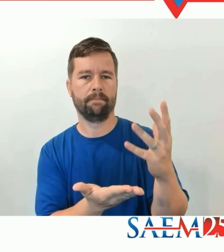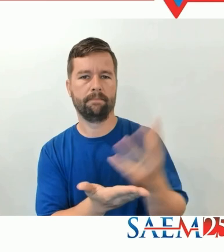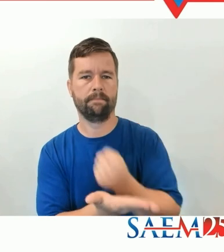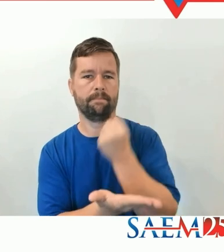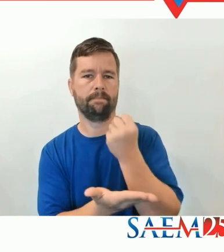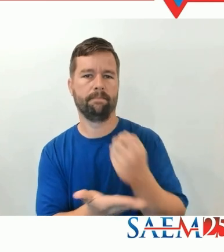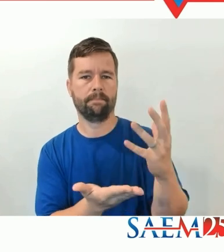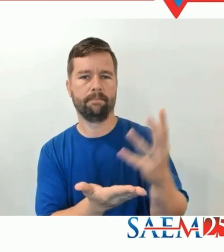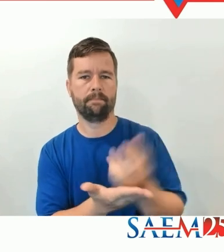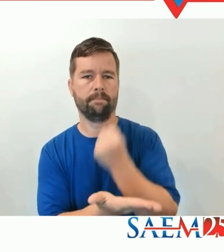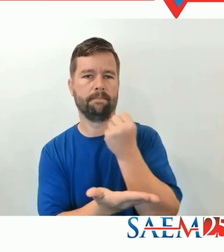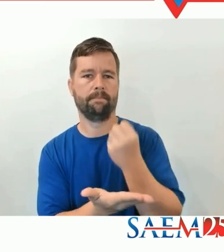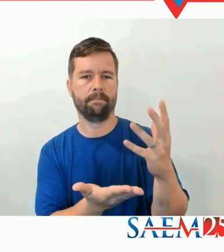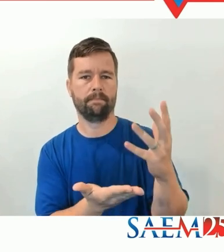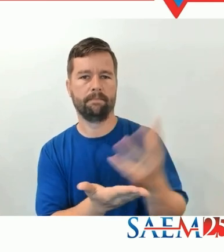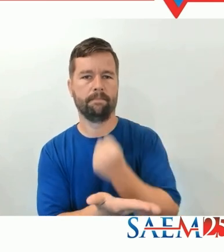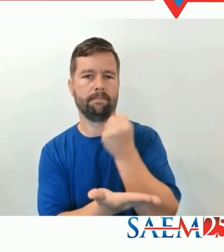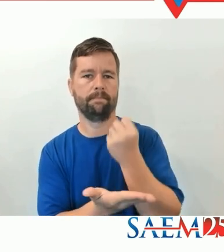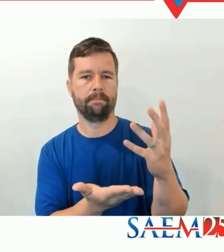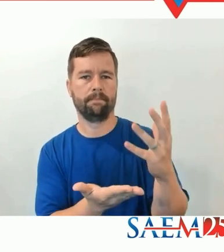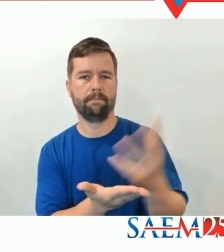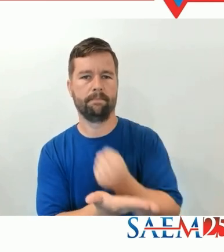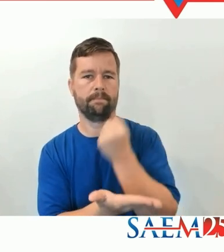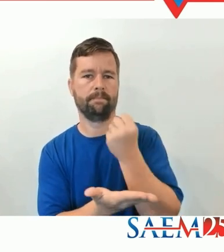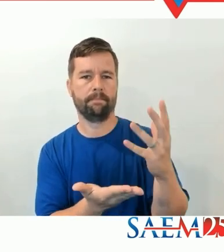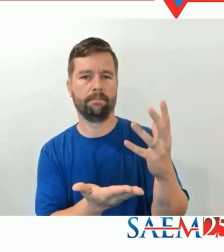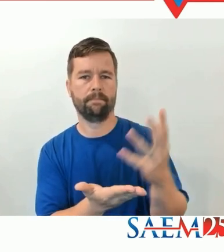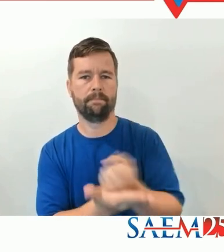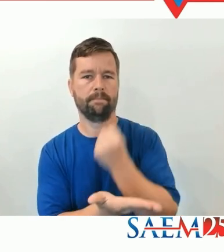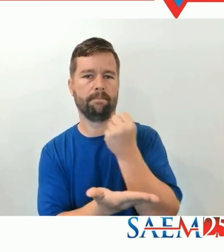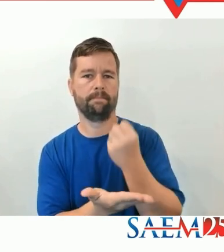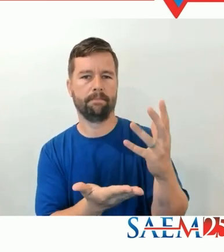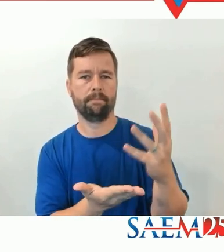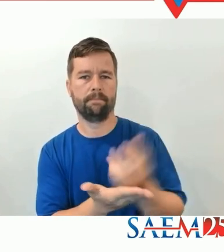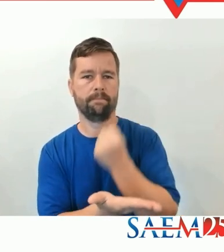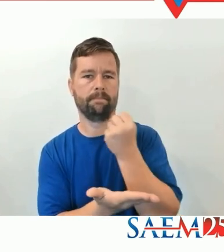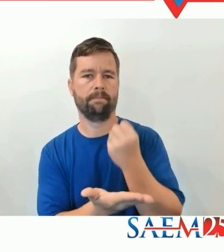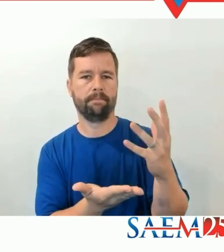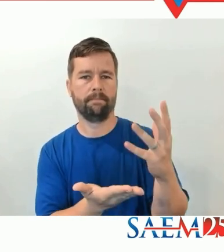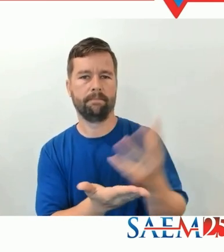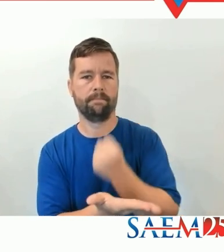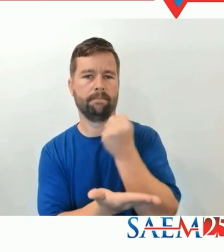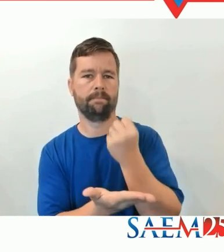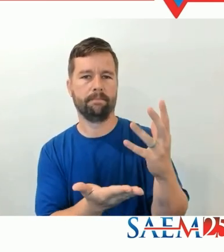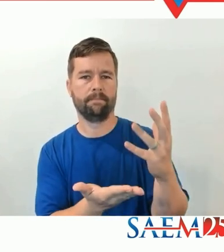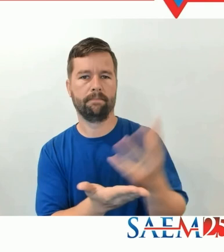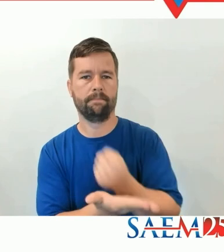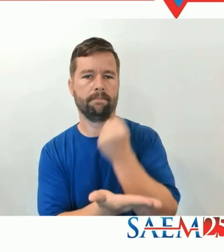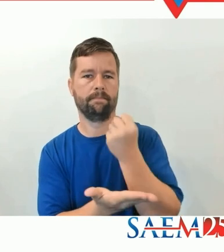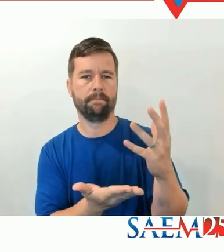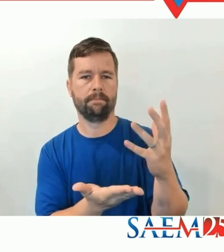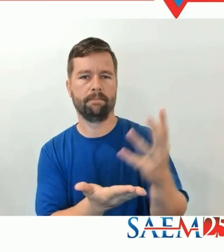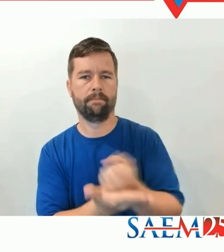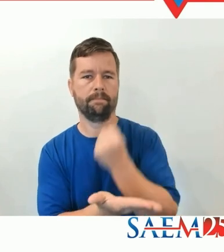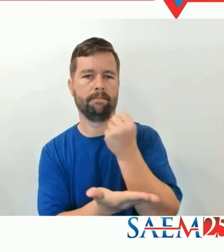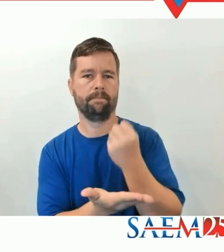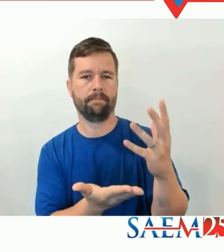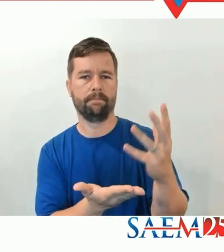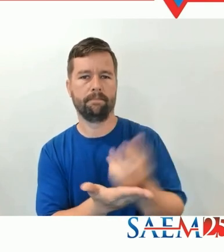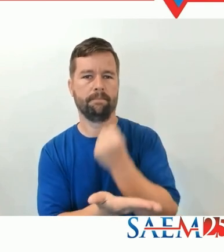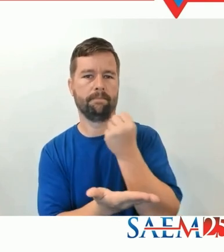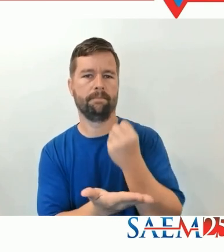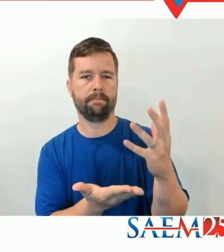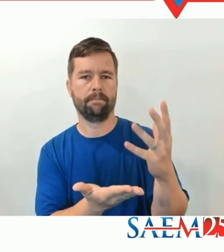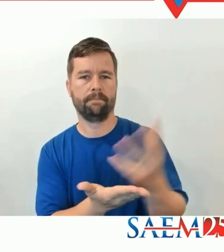advocacy by having accommodations set up for people and diversifying our workforce, and certainly role